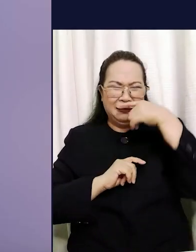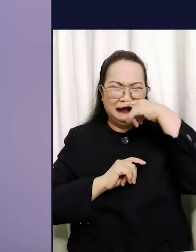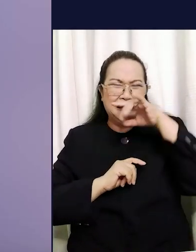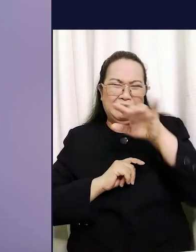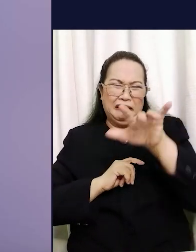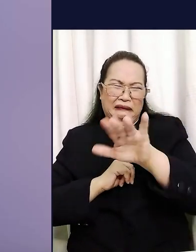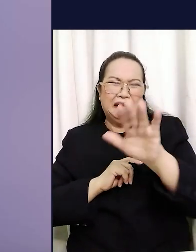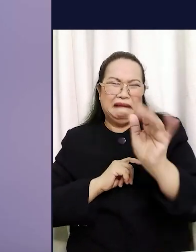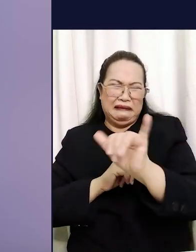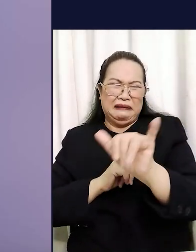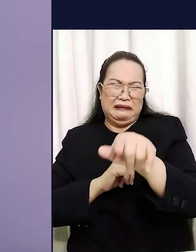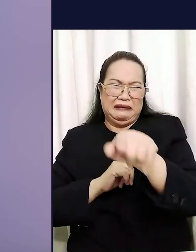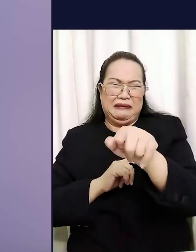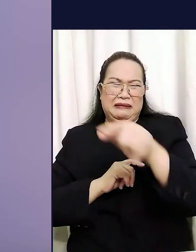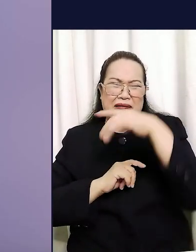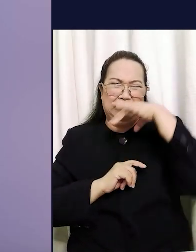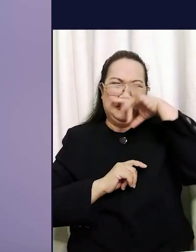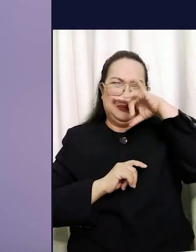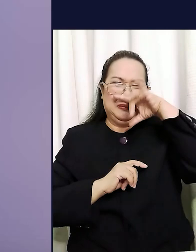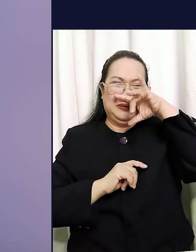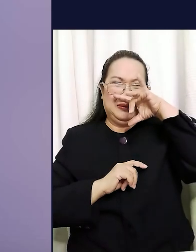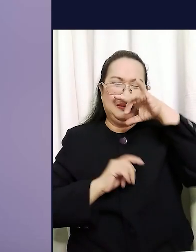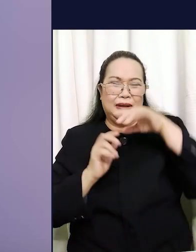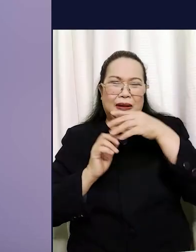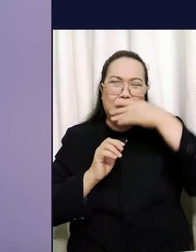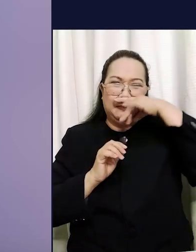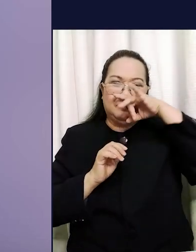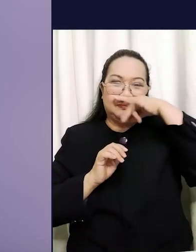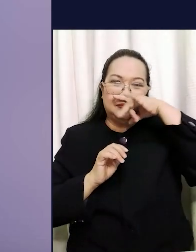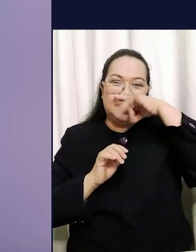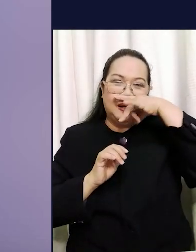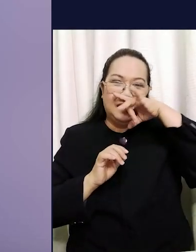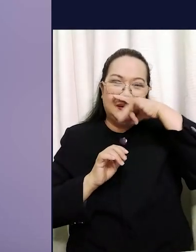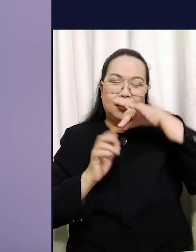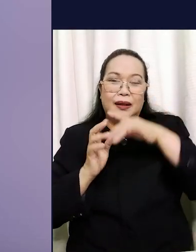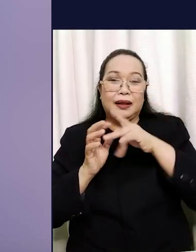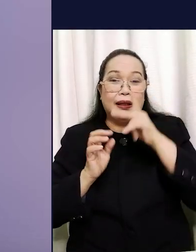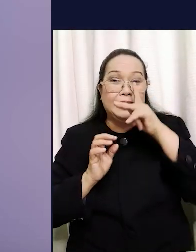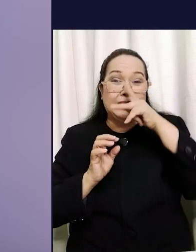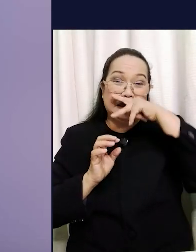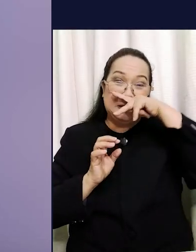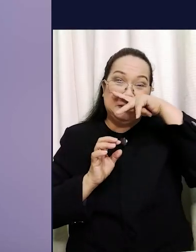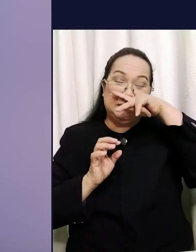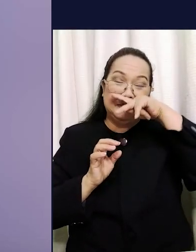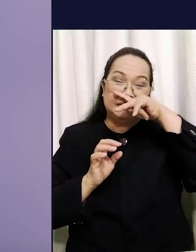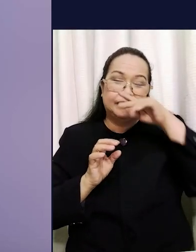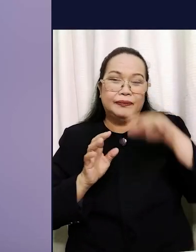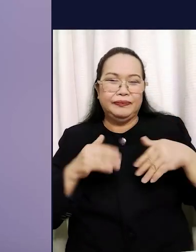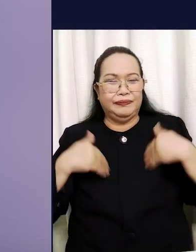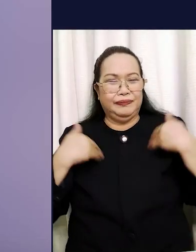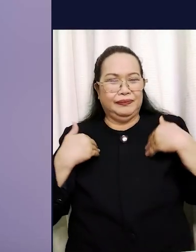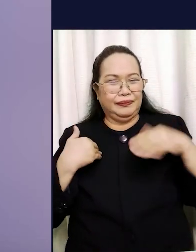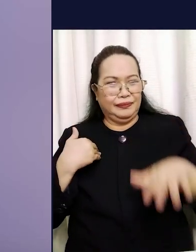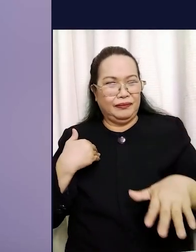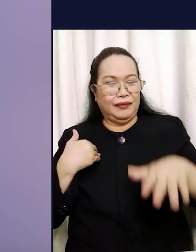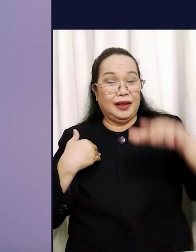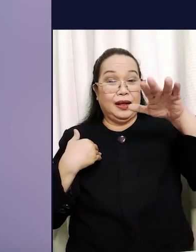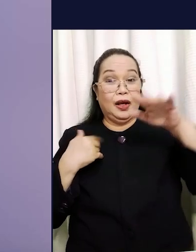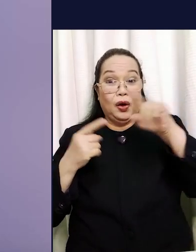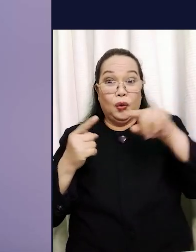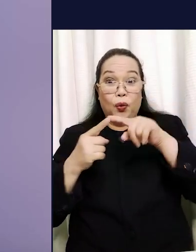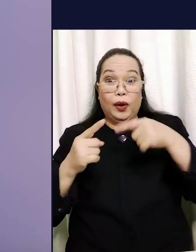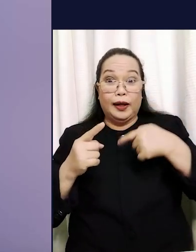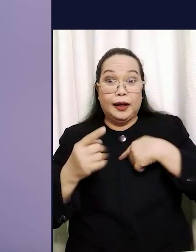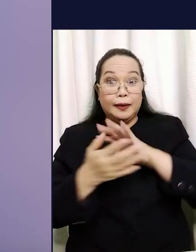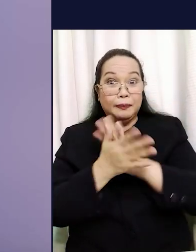mga ways or gestures that are really from childhood that we are telling